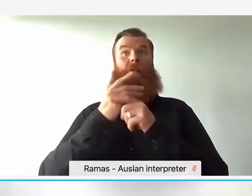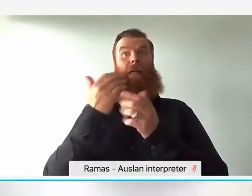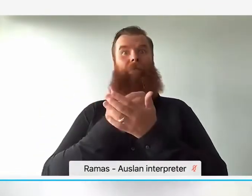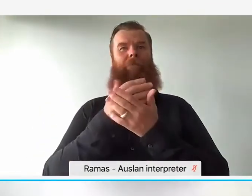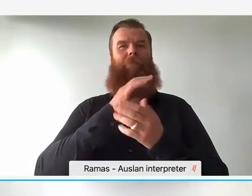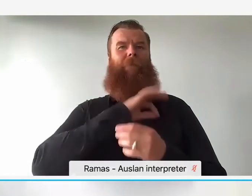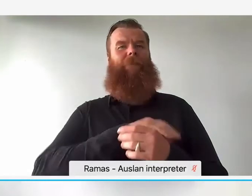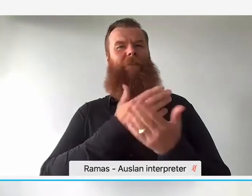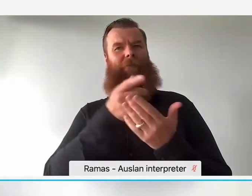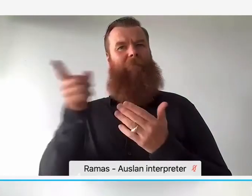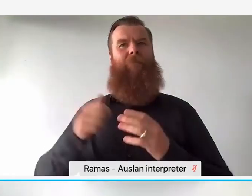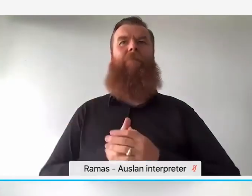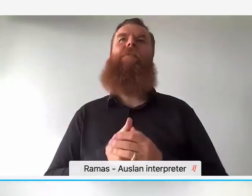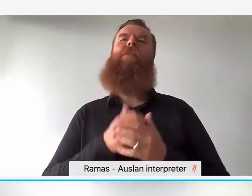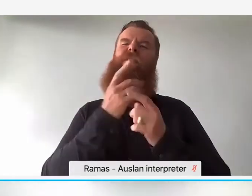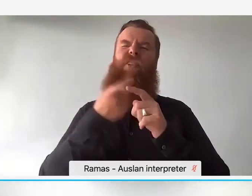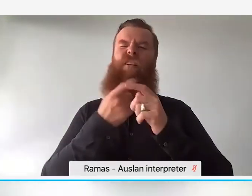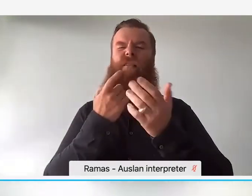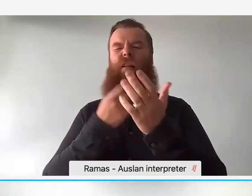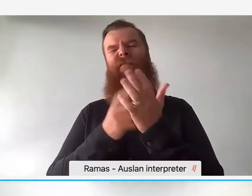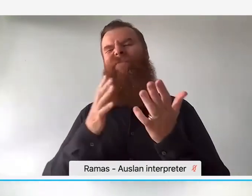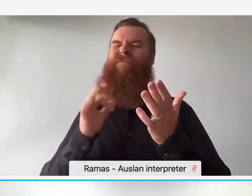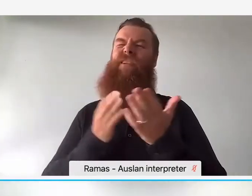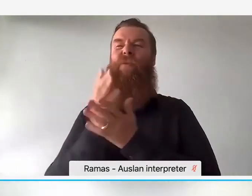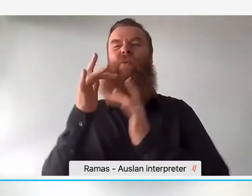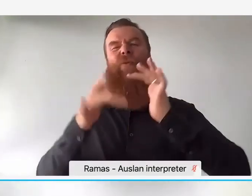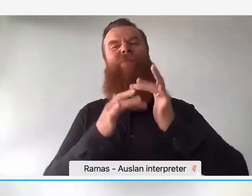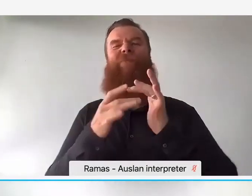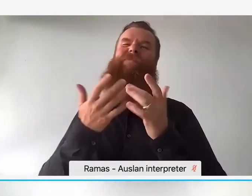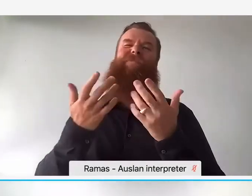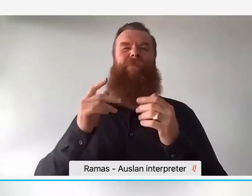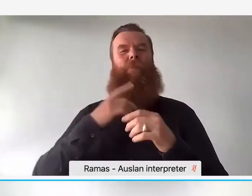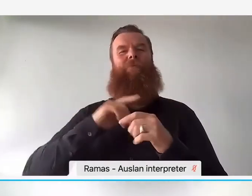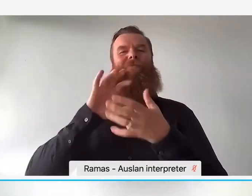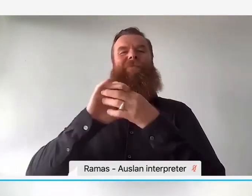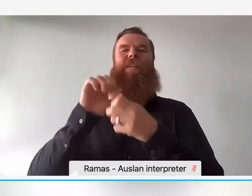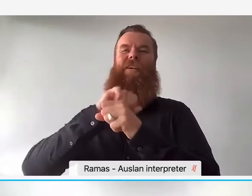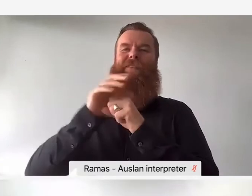than the virtual arrangement that was created due to COVID travel restrictions.